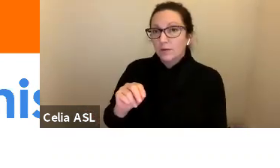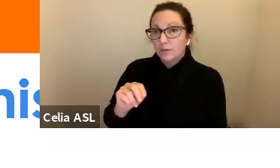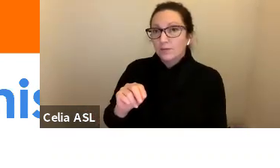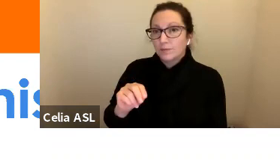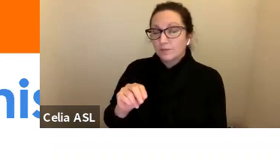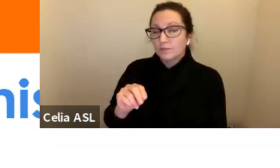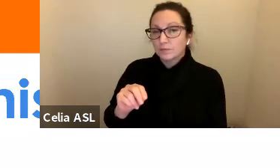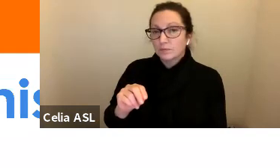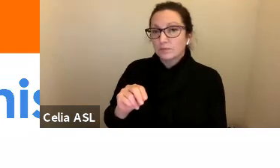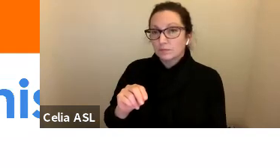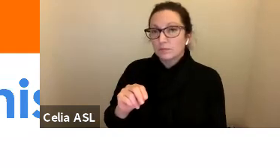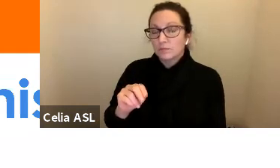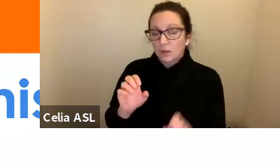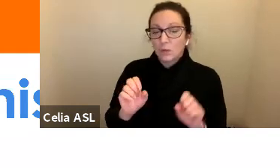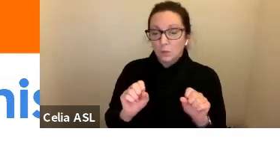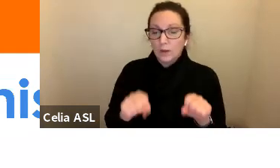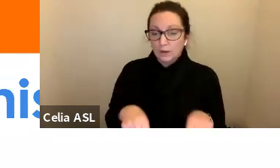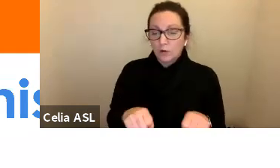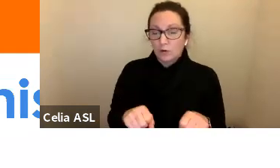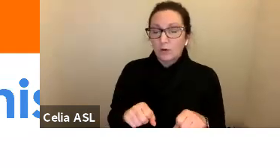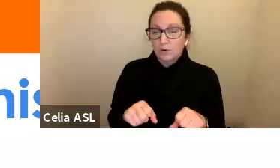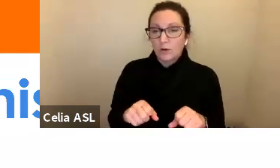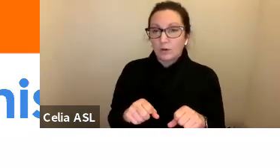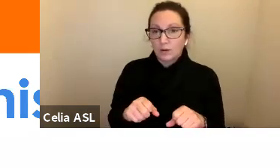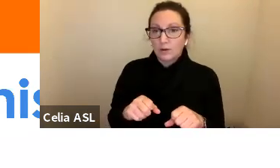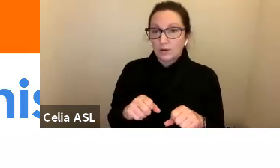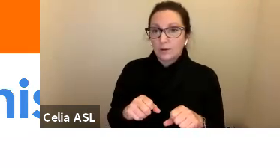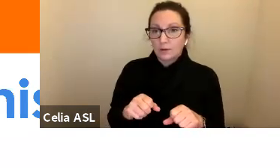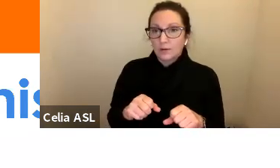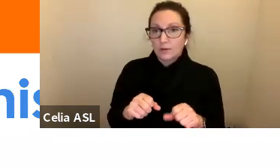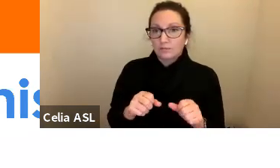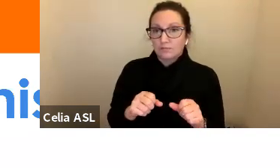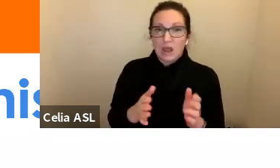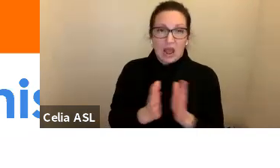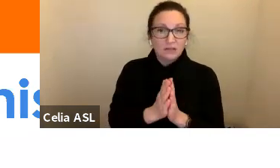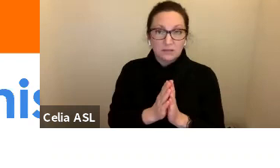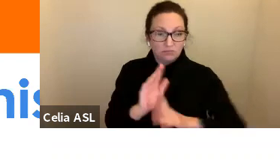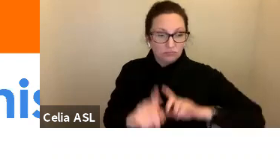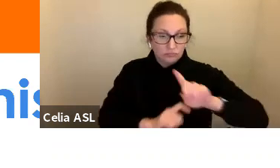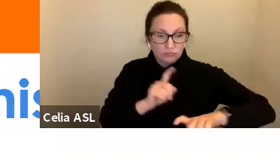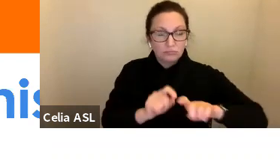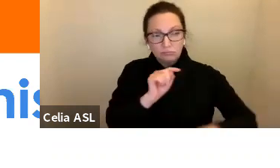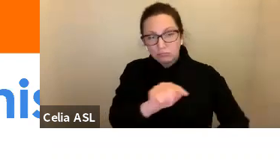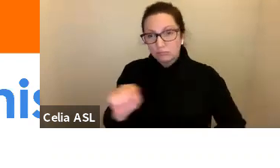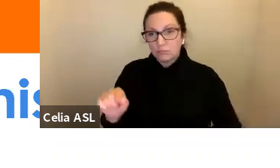from those districts that we could certainly ask about.